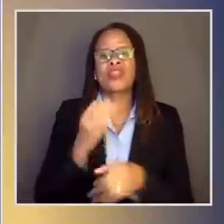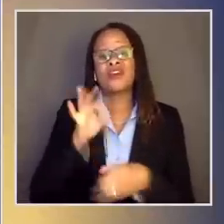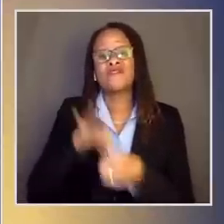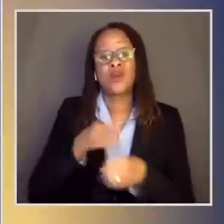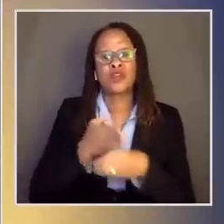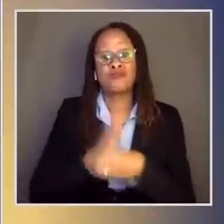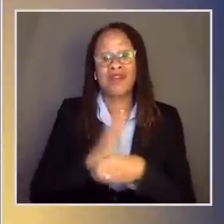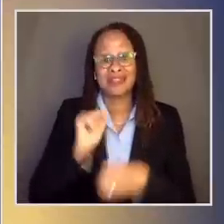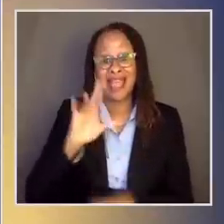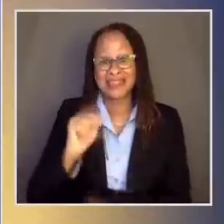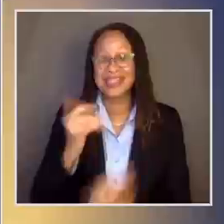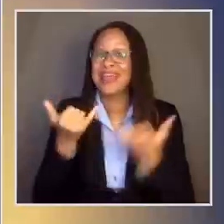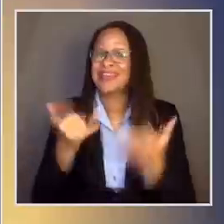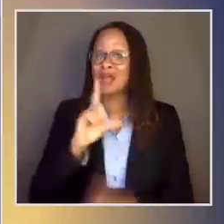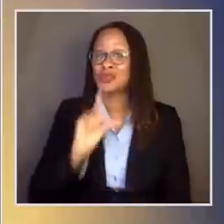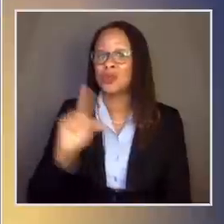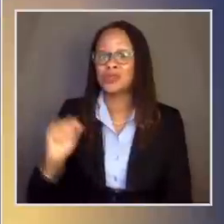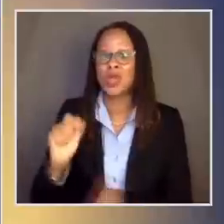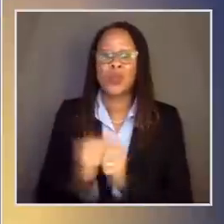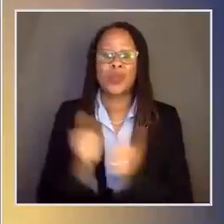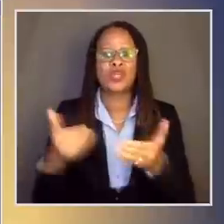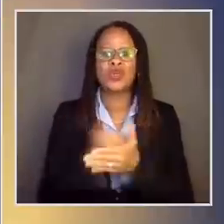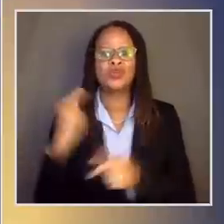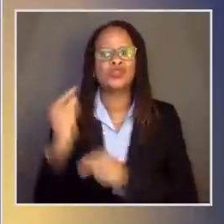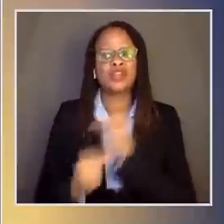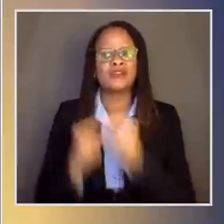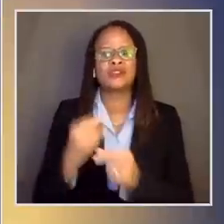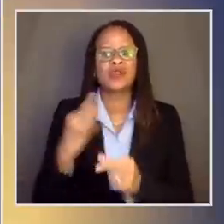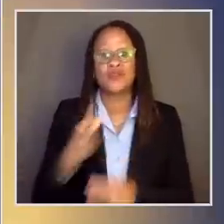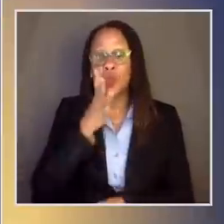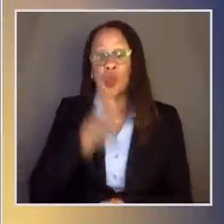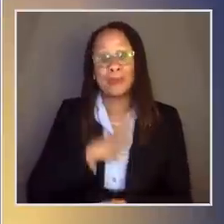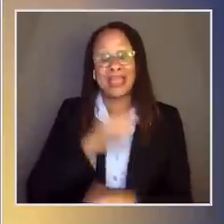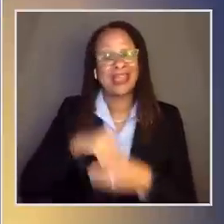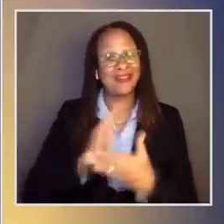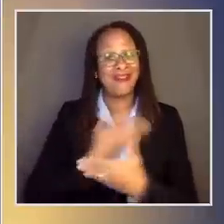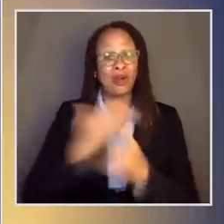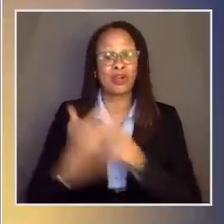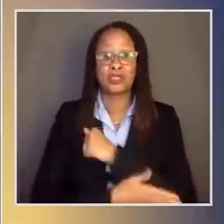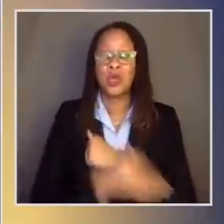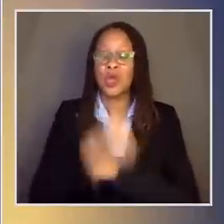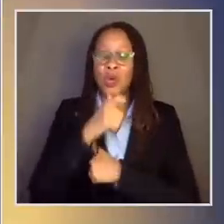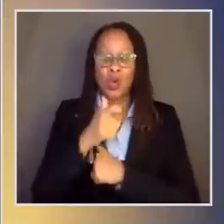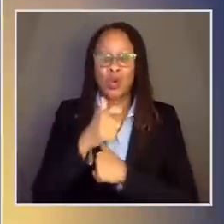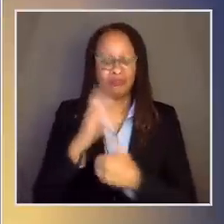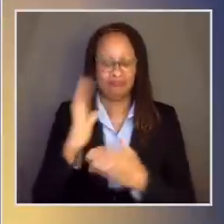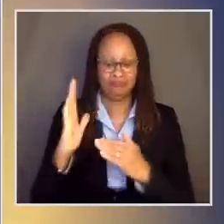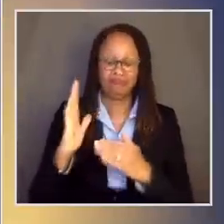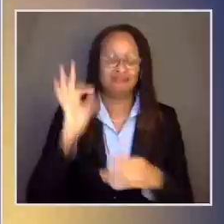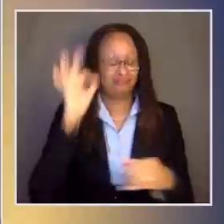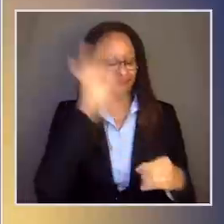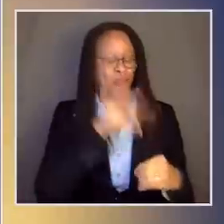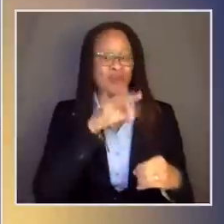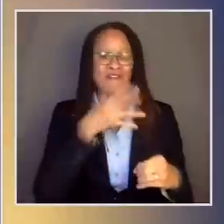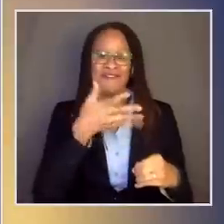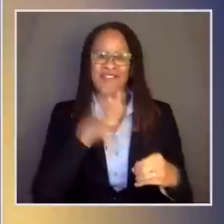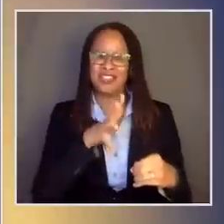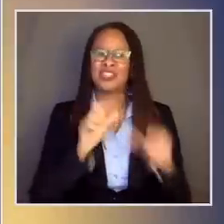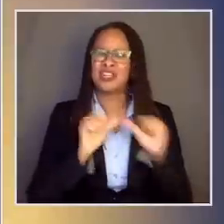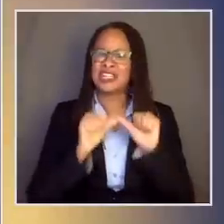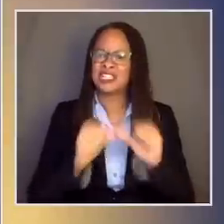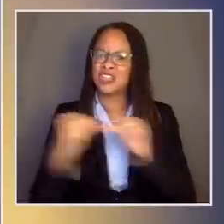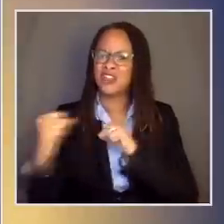in 2020 with a new generation of women in our country who cast their ballots and continued the fight for